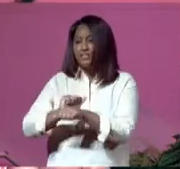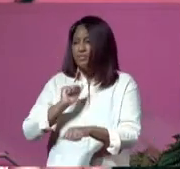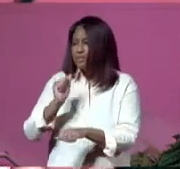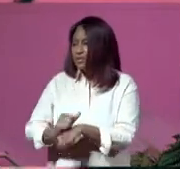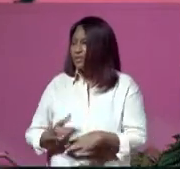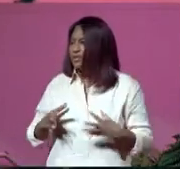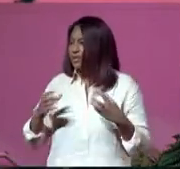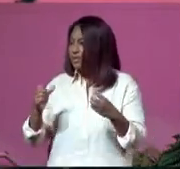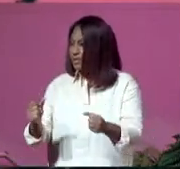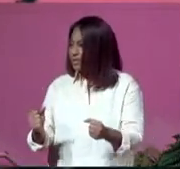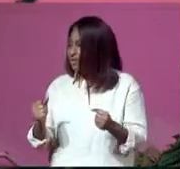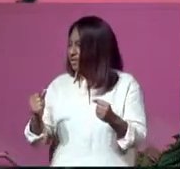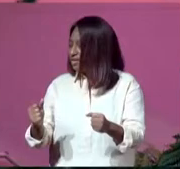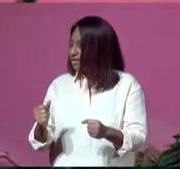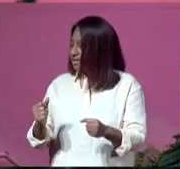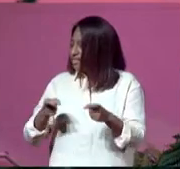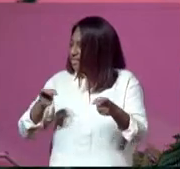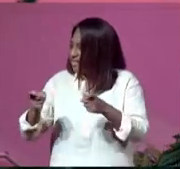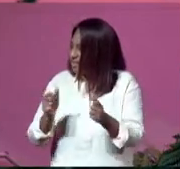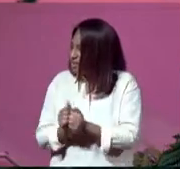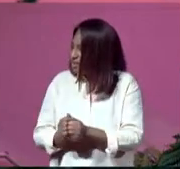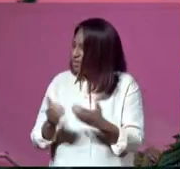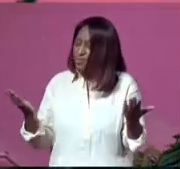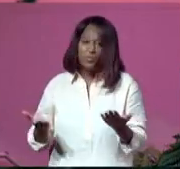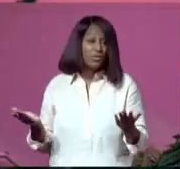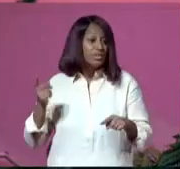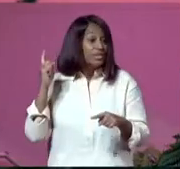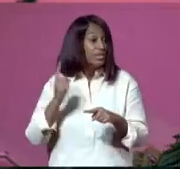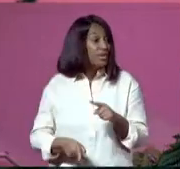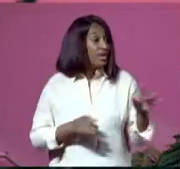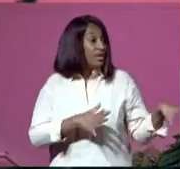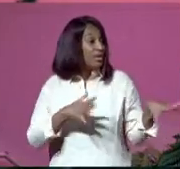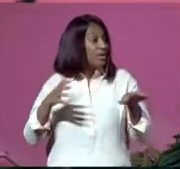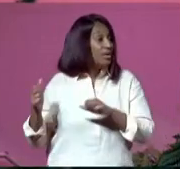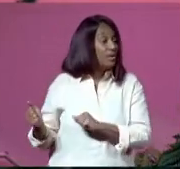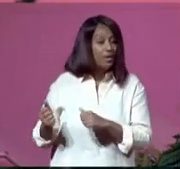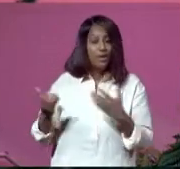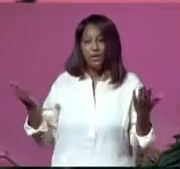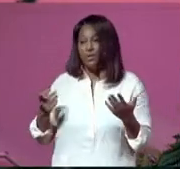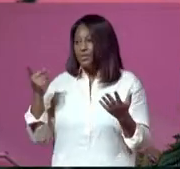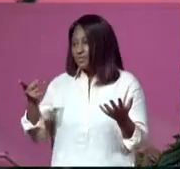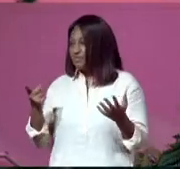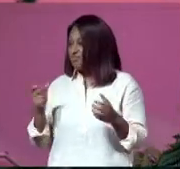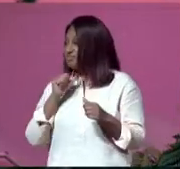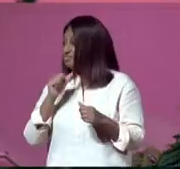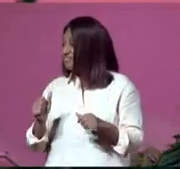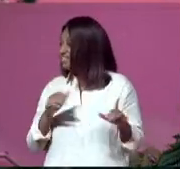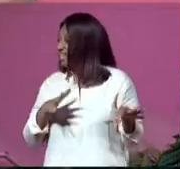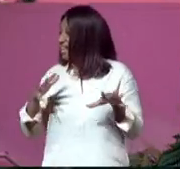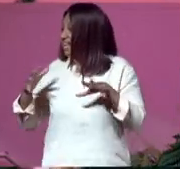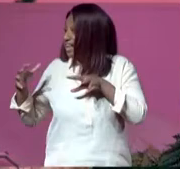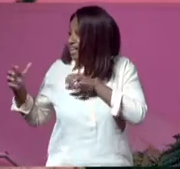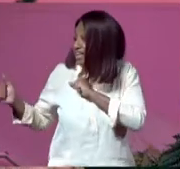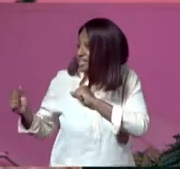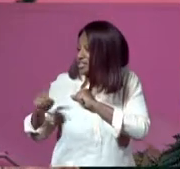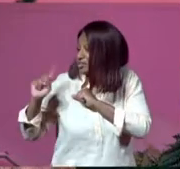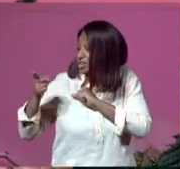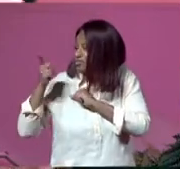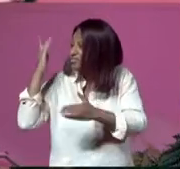leave. Woo. Because what you won't leave is where you